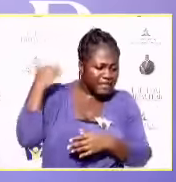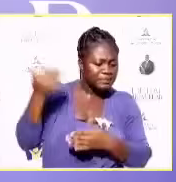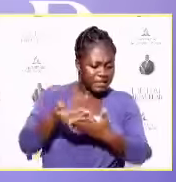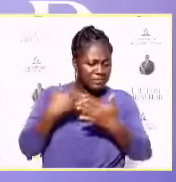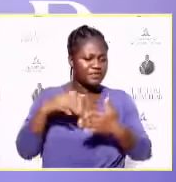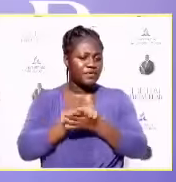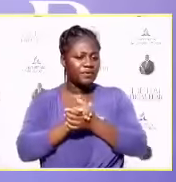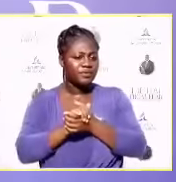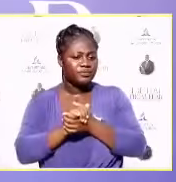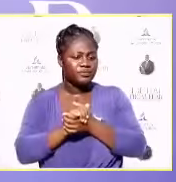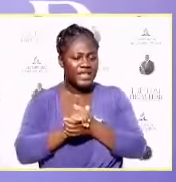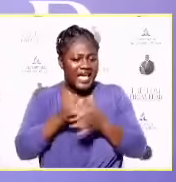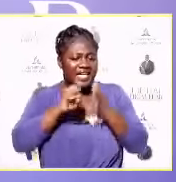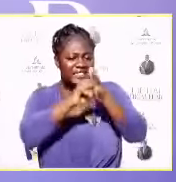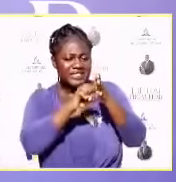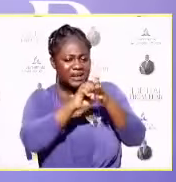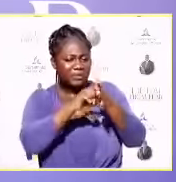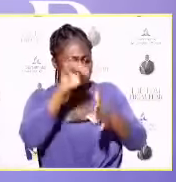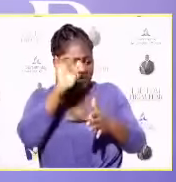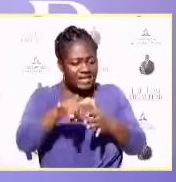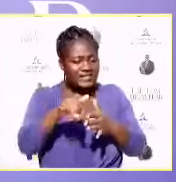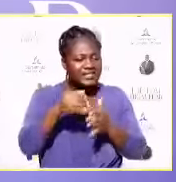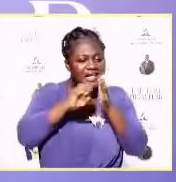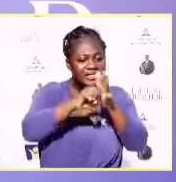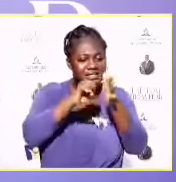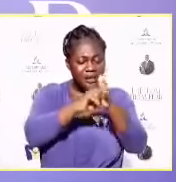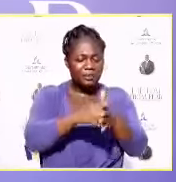here's the first example.